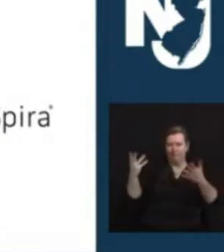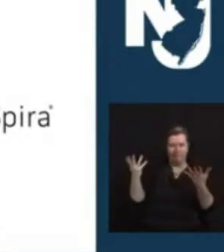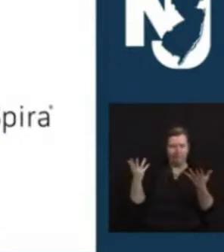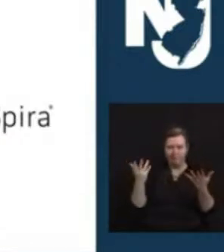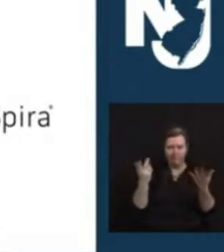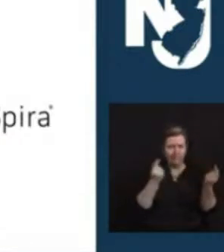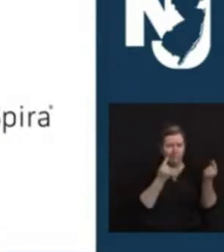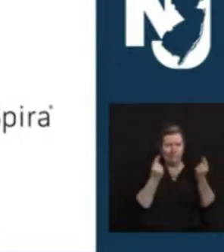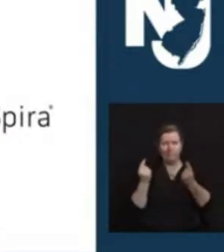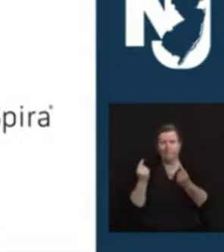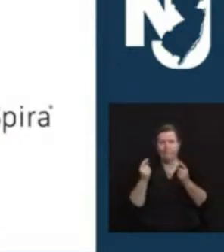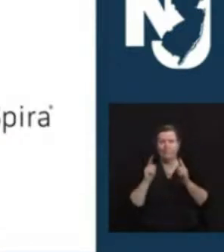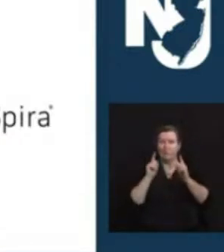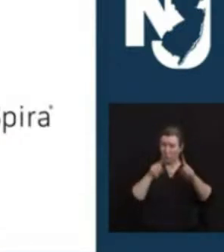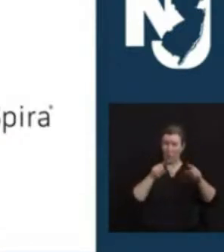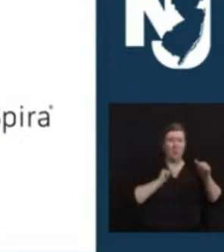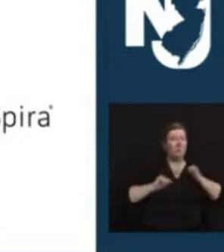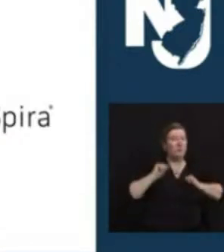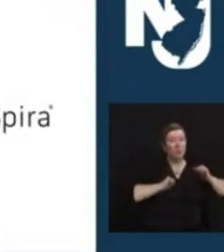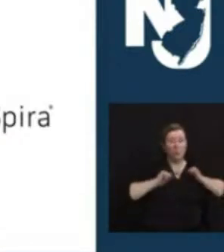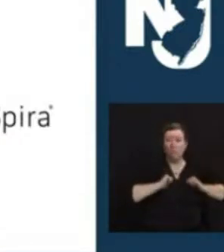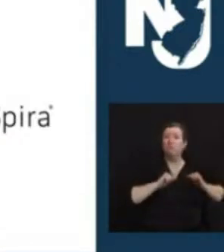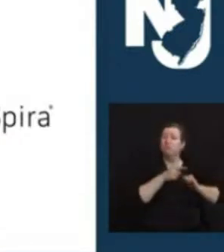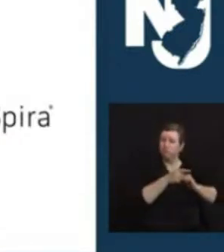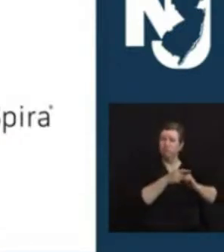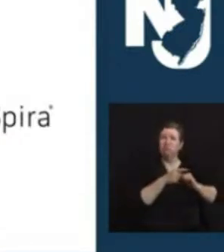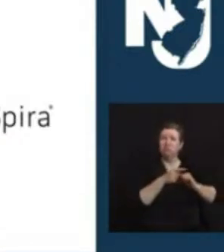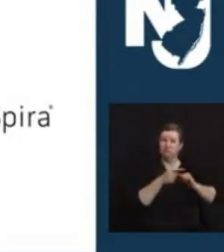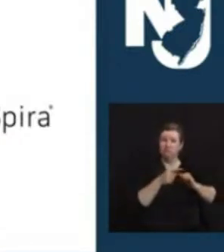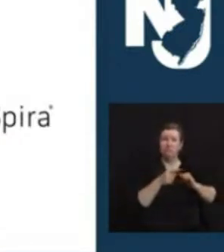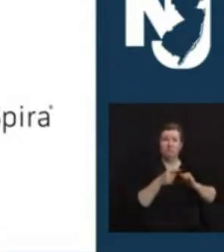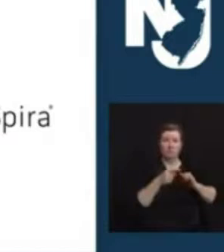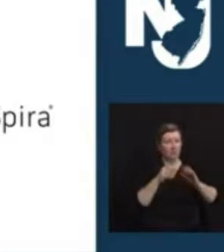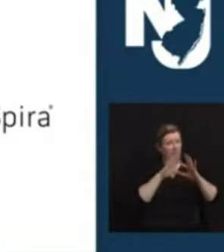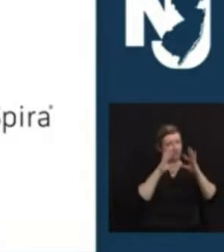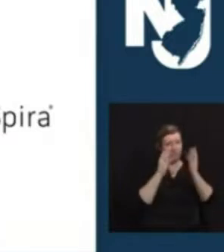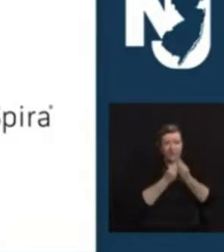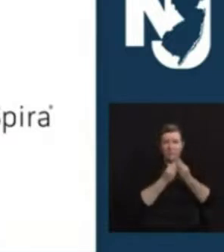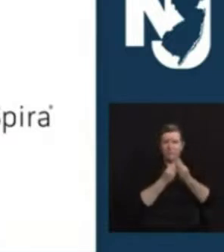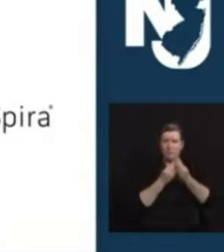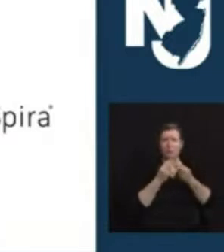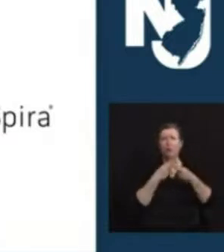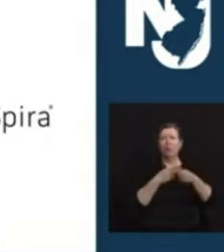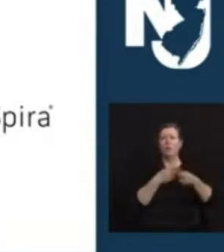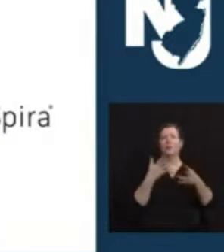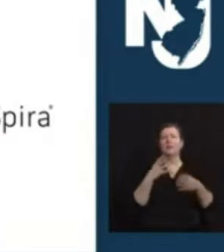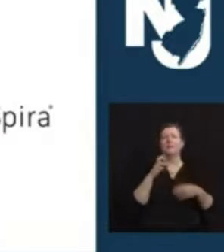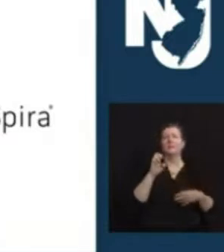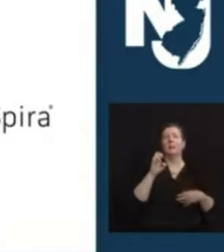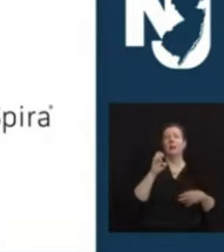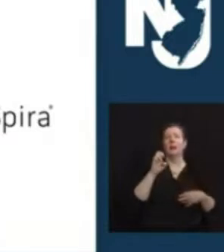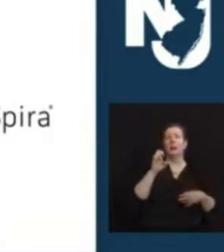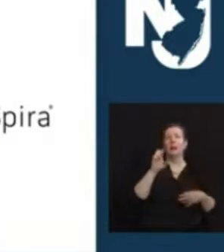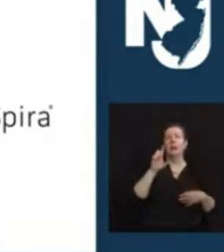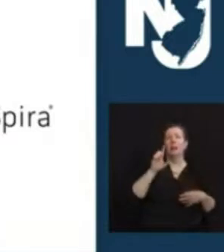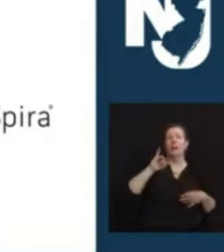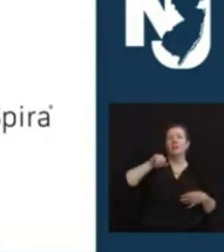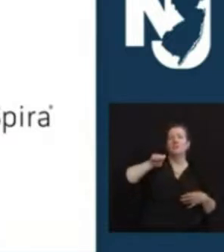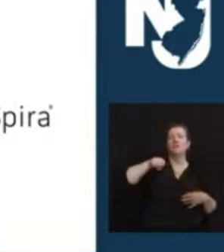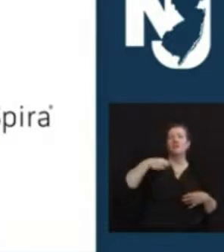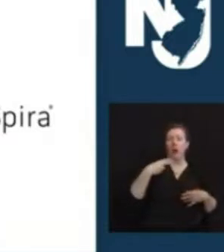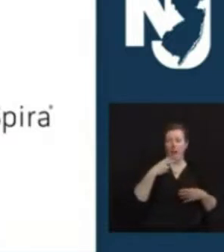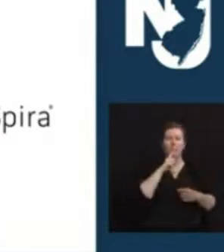Elijah's Promise in New Brunswick. My family and I had the great honor of being at Elijah's Promise a few Thanksgivings ago. Thanks to